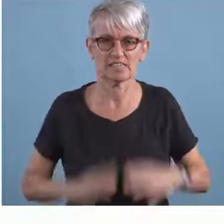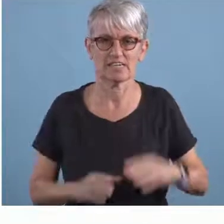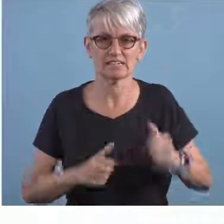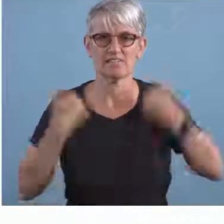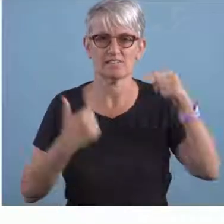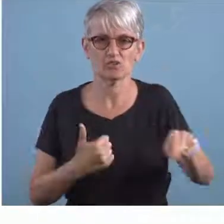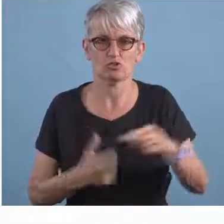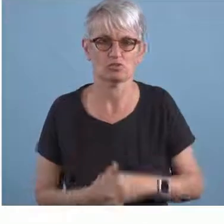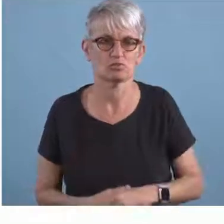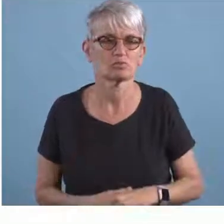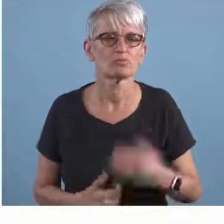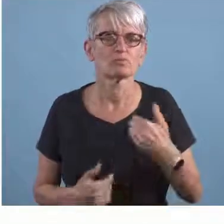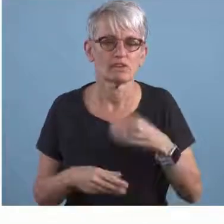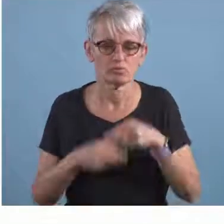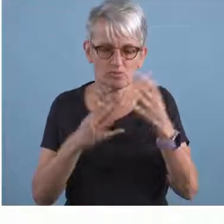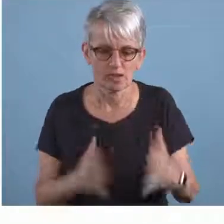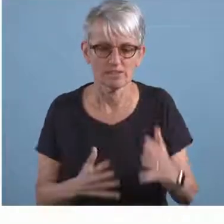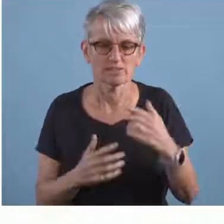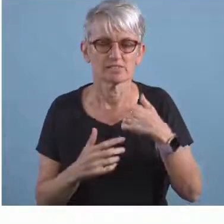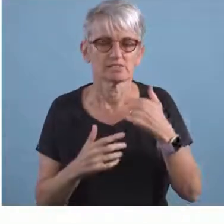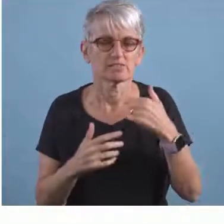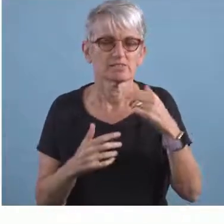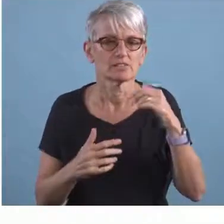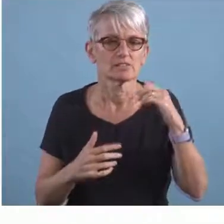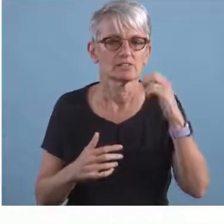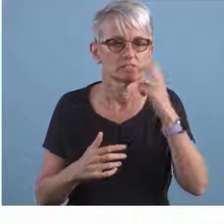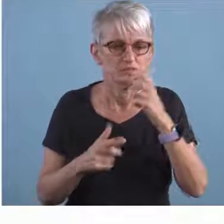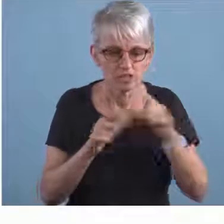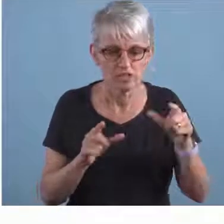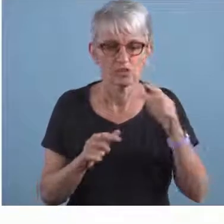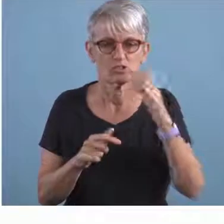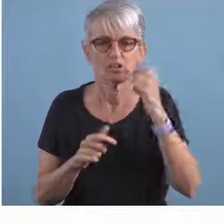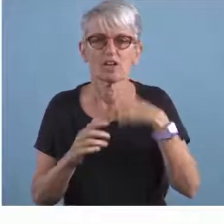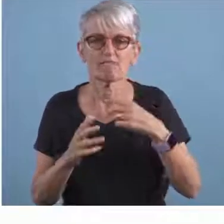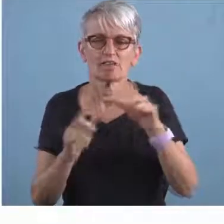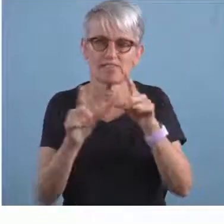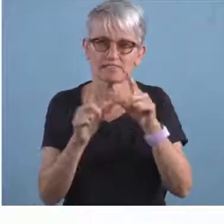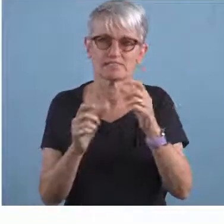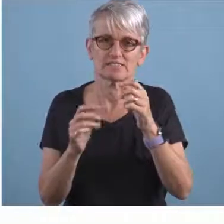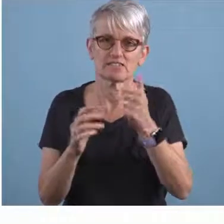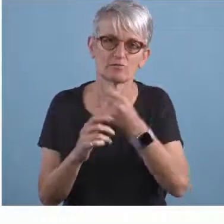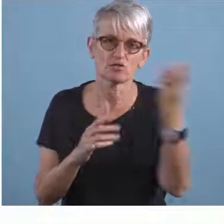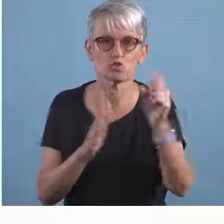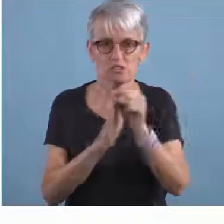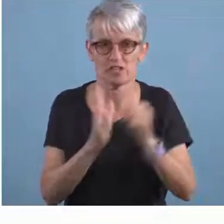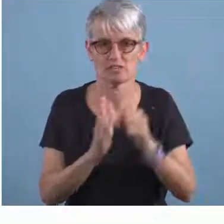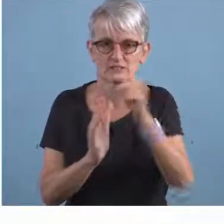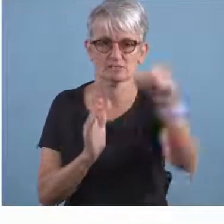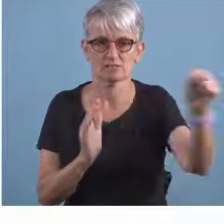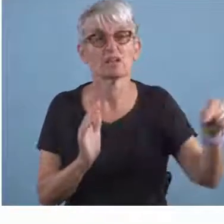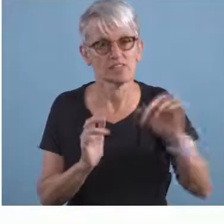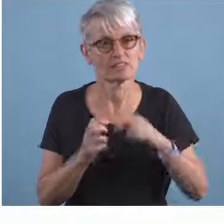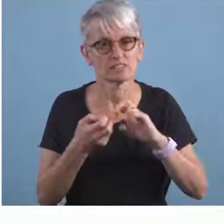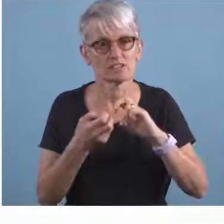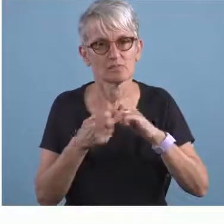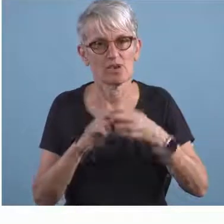have providers, speech-language pathologists and audiologists who are licensed in multiple states, which is an issue. It's an issue for